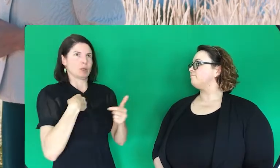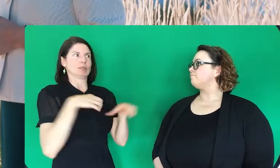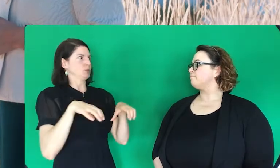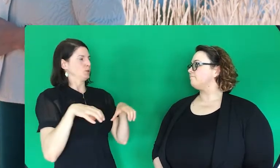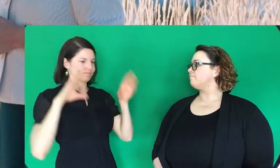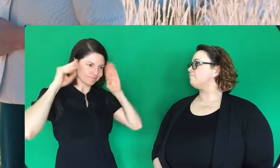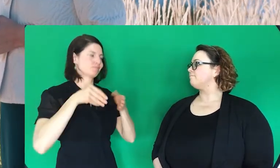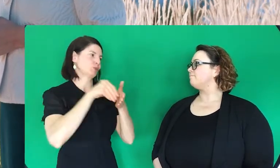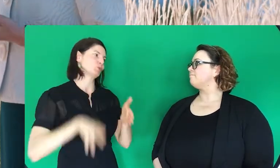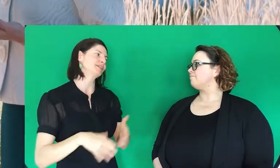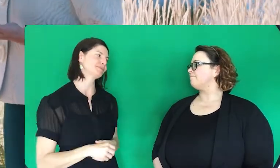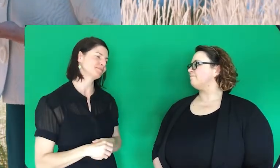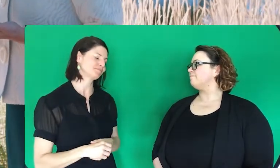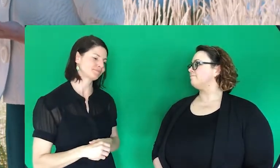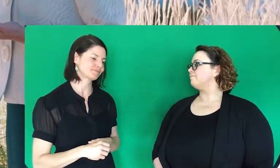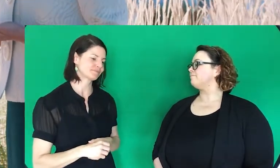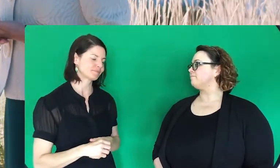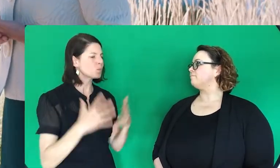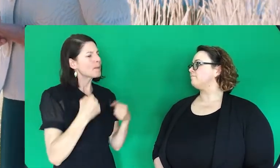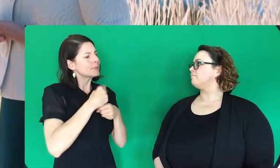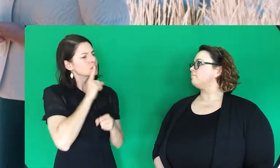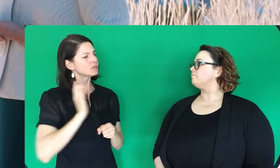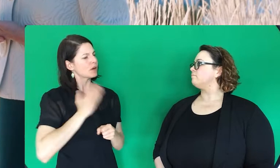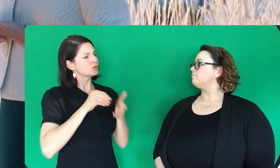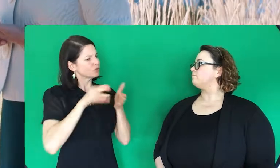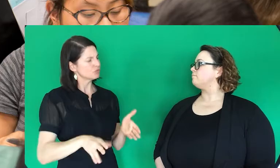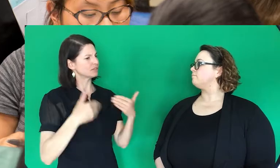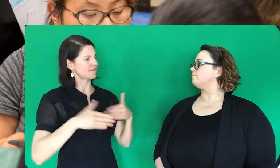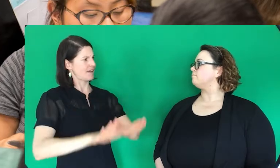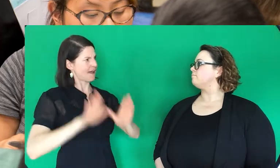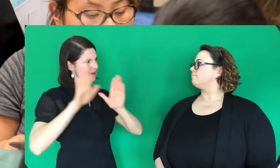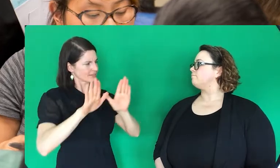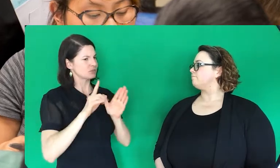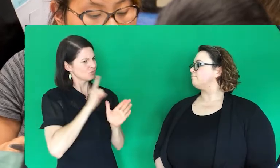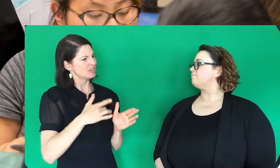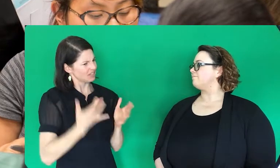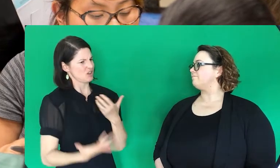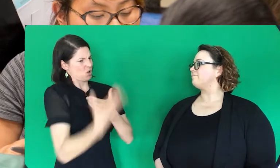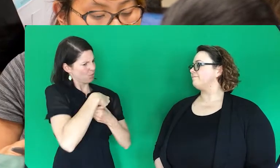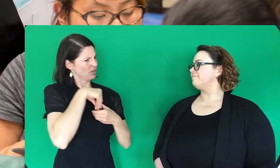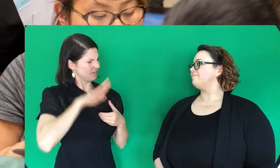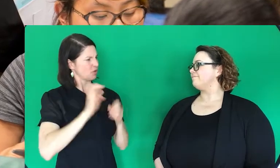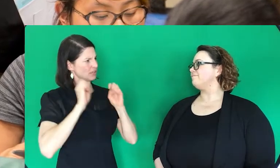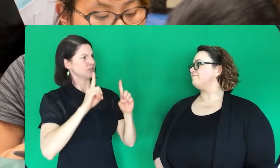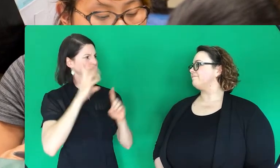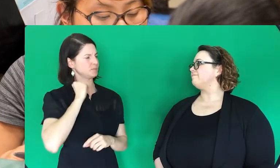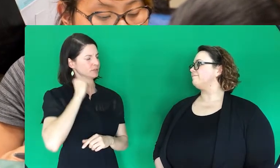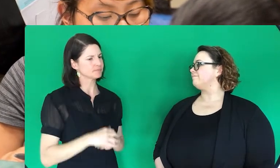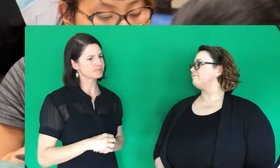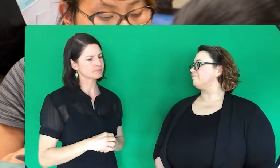everything we do here at Sac State is for our students. We want to make sure that our students have an excellent and inclusive